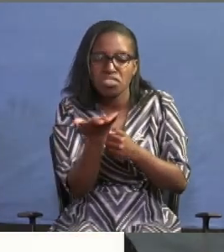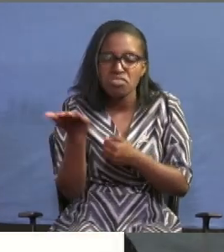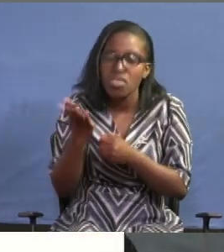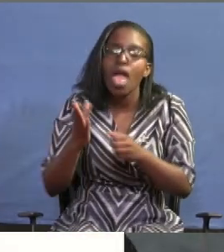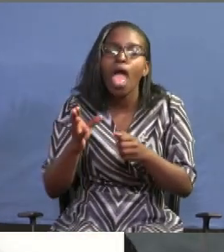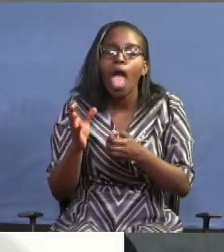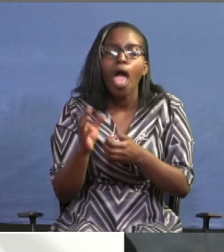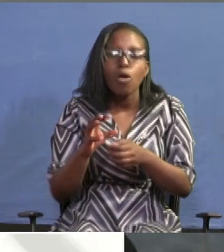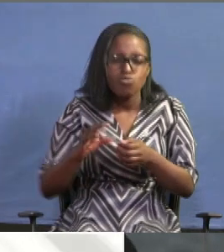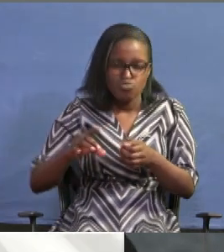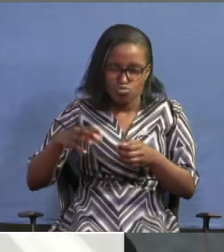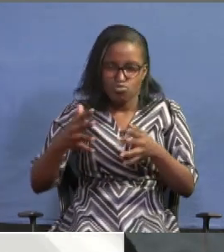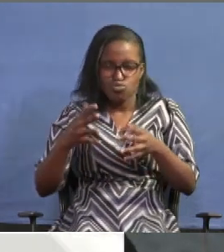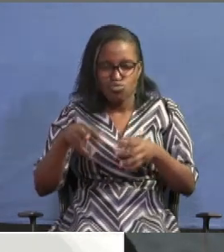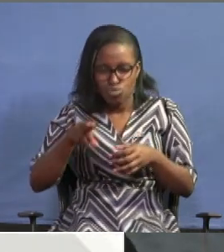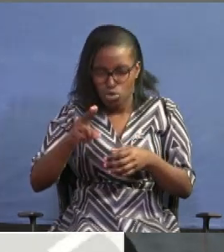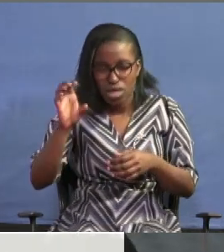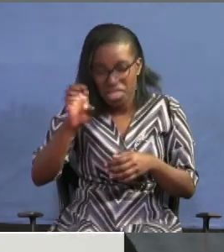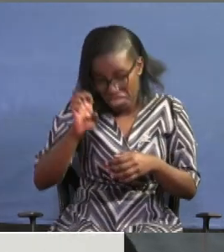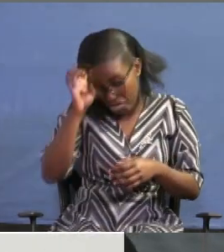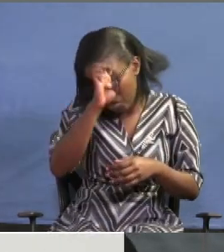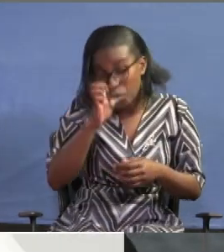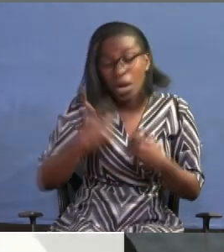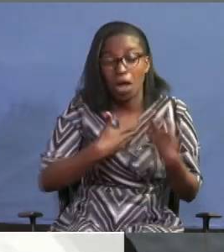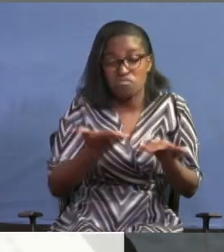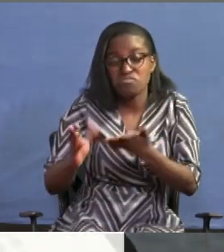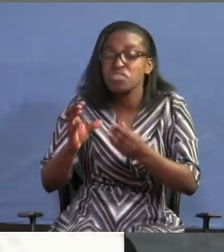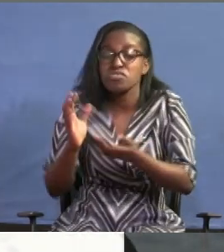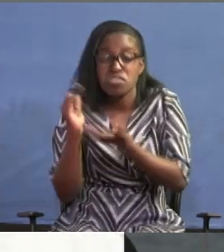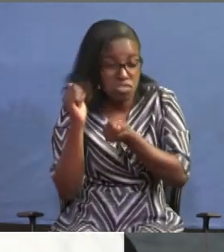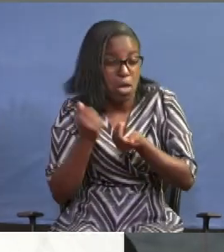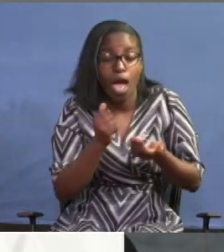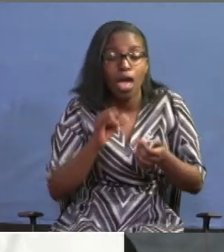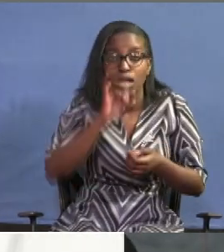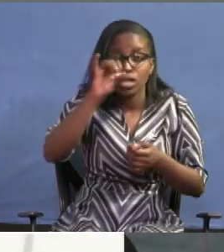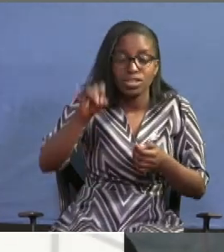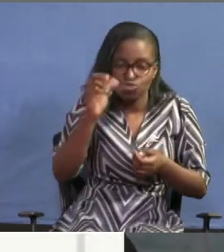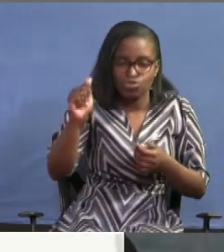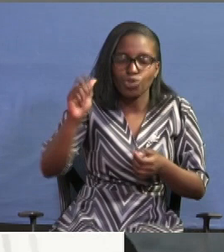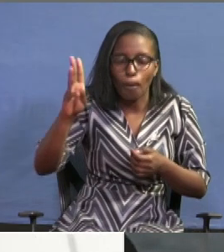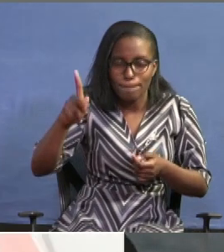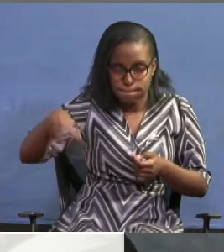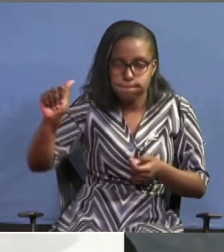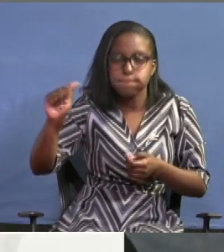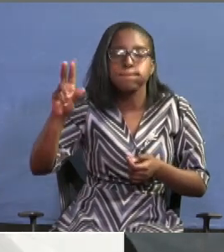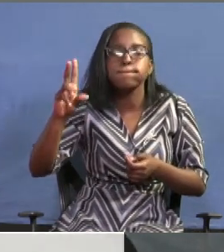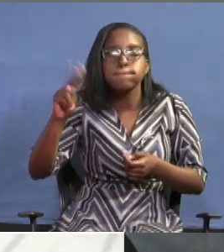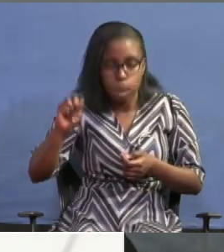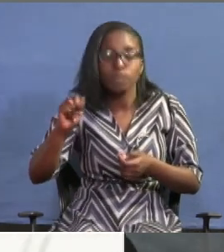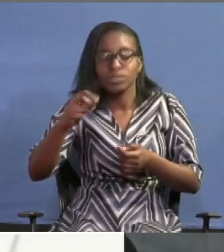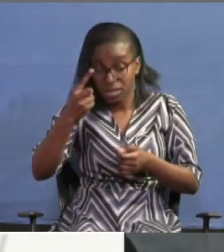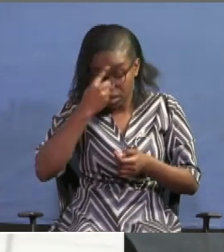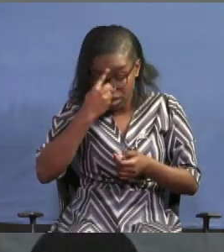bit to the Middle East. But now, since then, we've had Japan, China, and India open to us. And these are